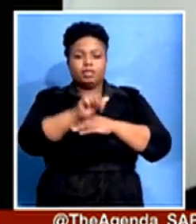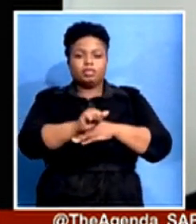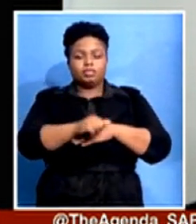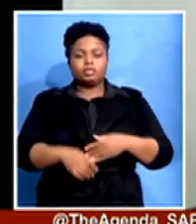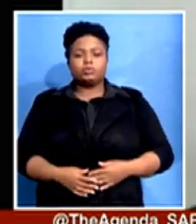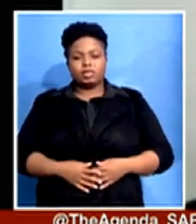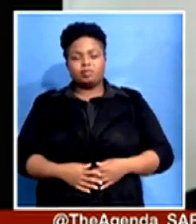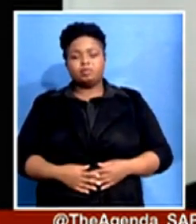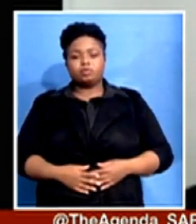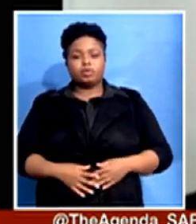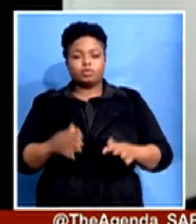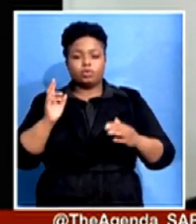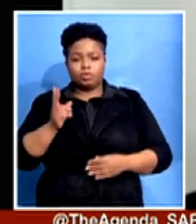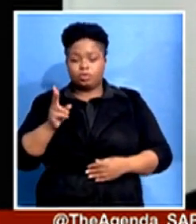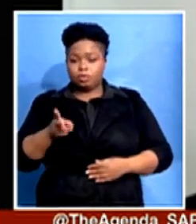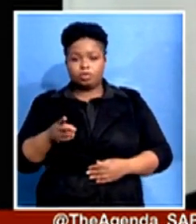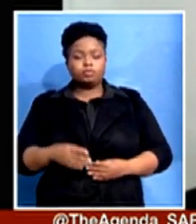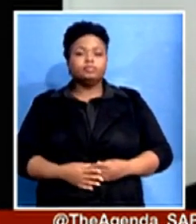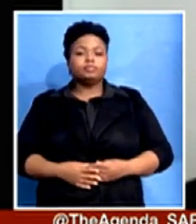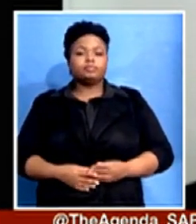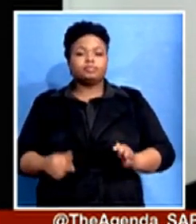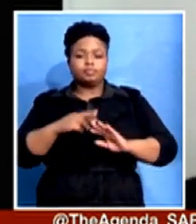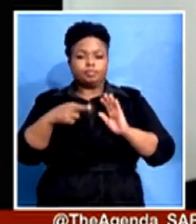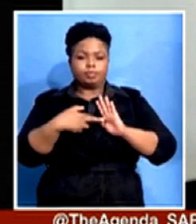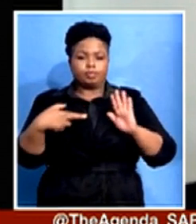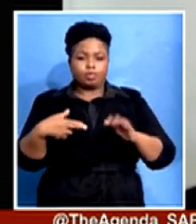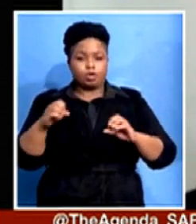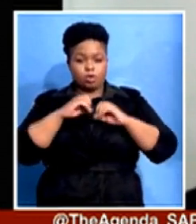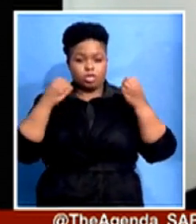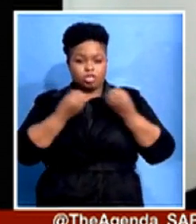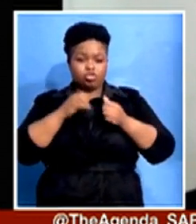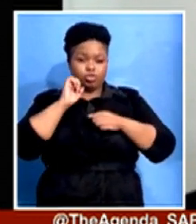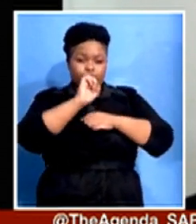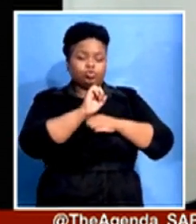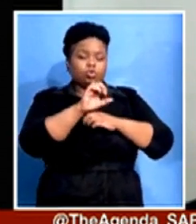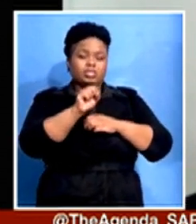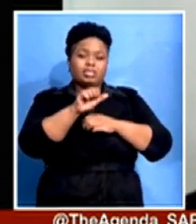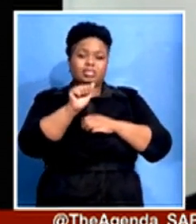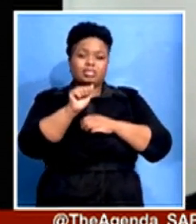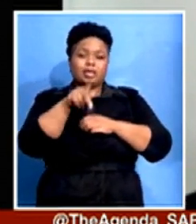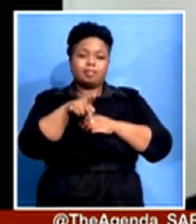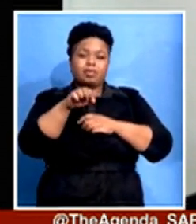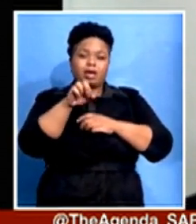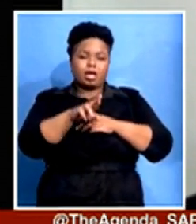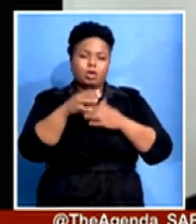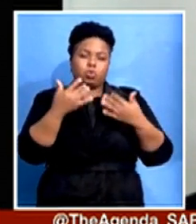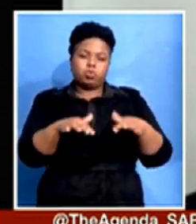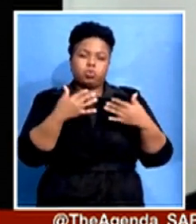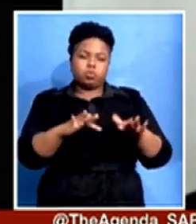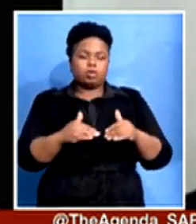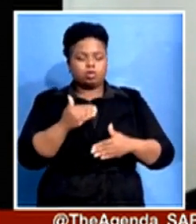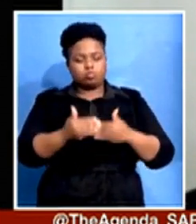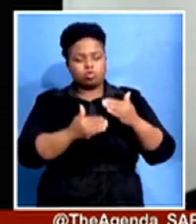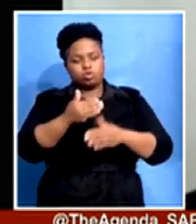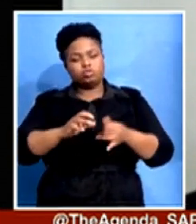role that an organization like yours has played in this process of fighting this deadly